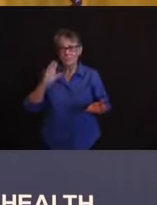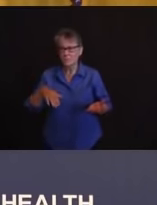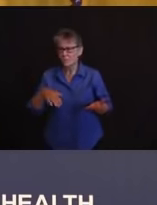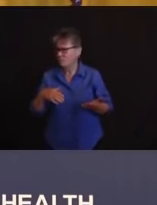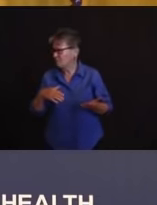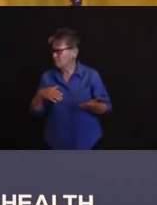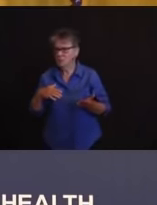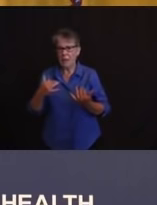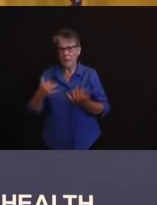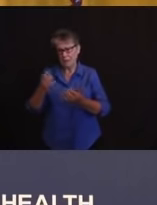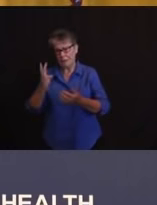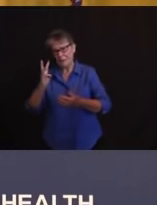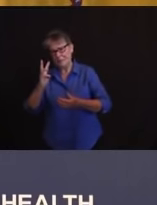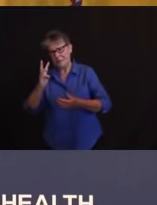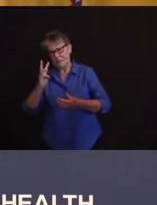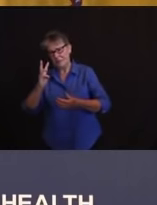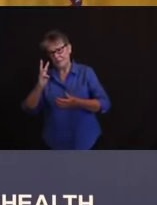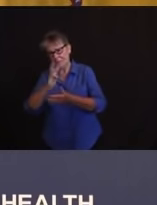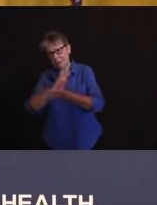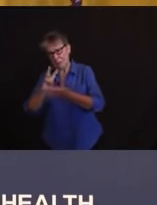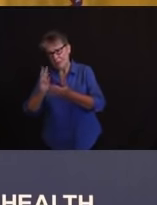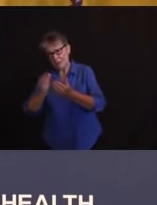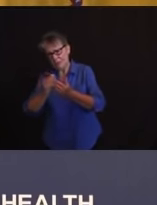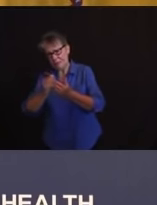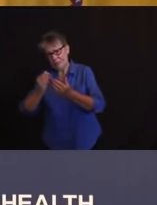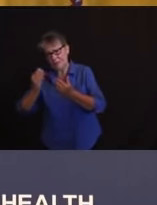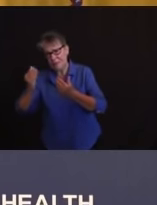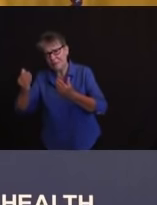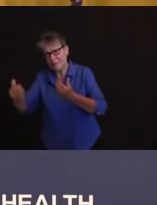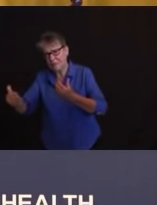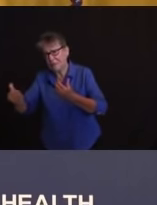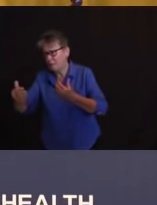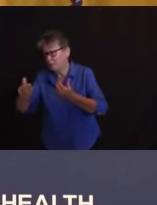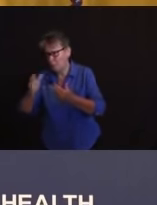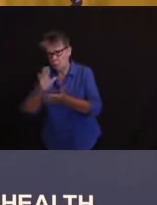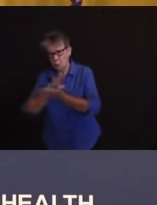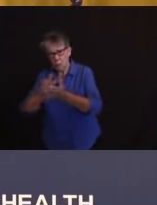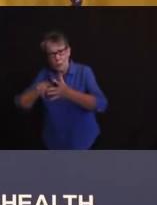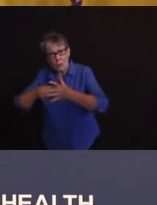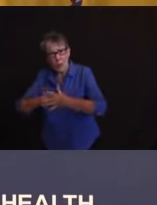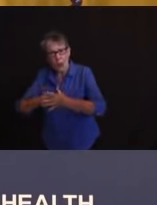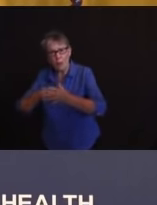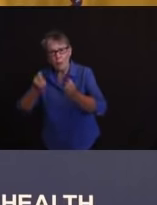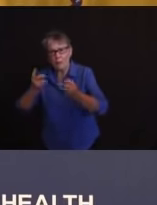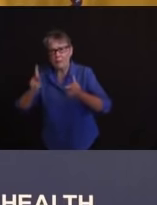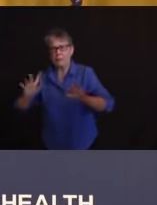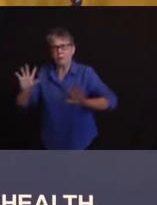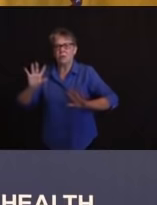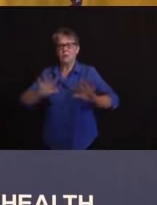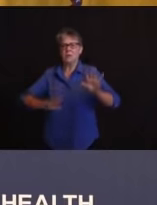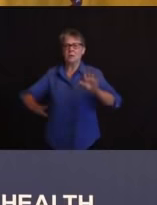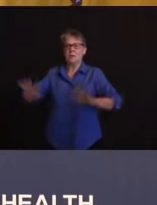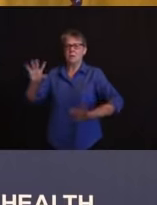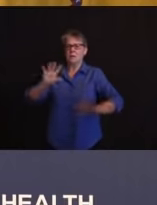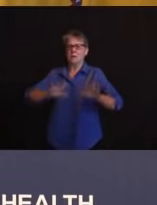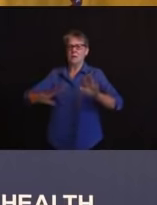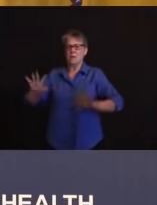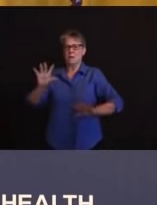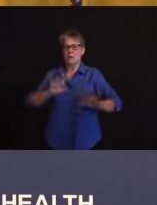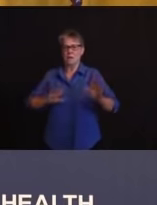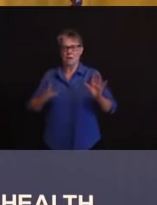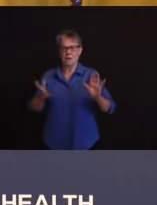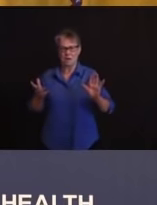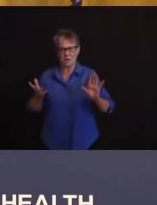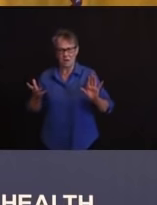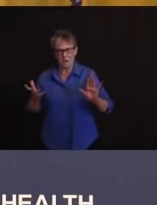be retiring early. Some may just go back. How do you assure those teachers that to get things going, that they can feel comfortable